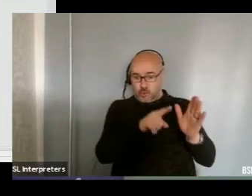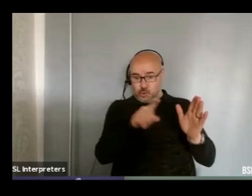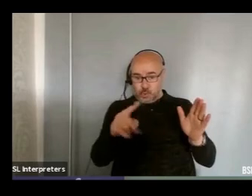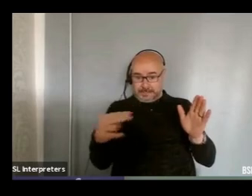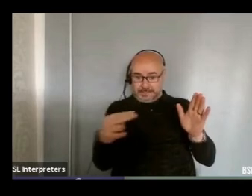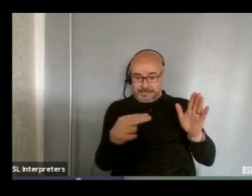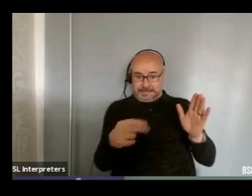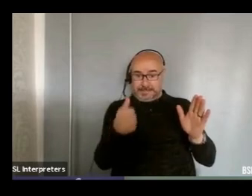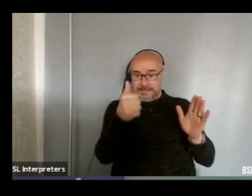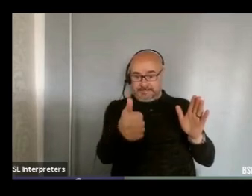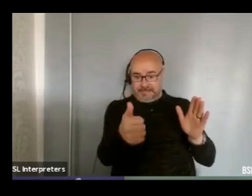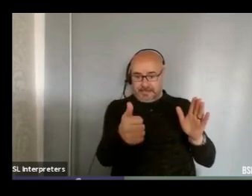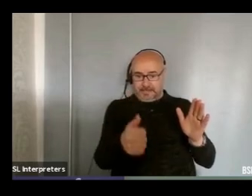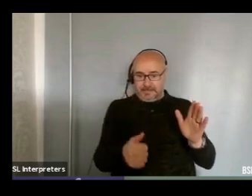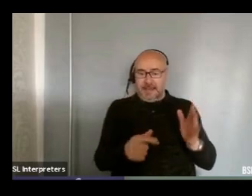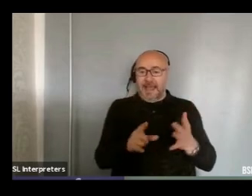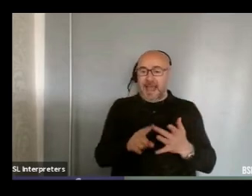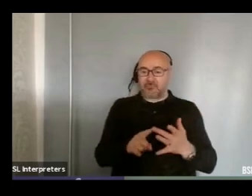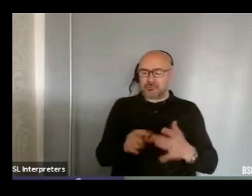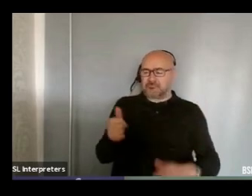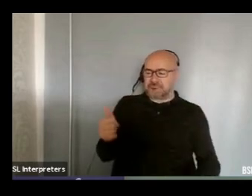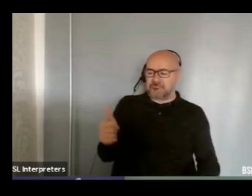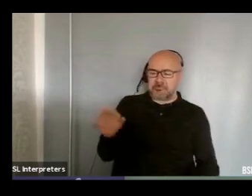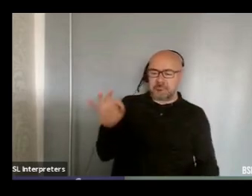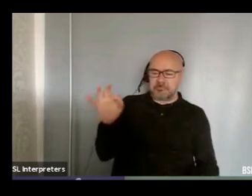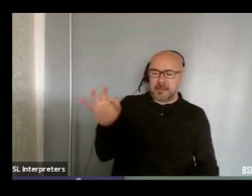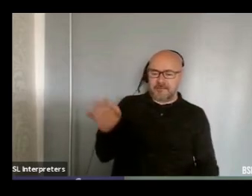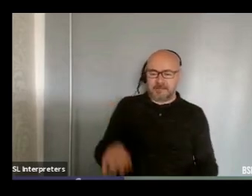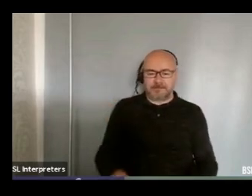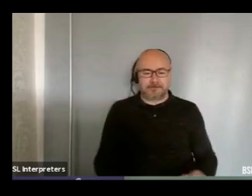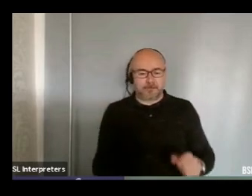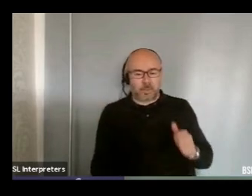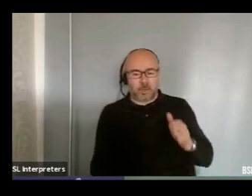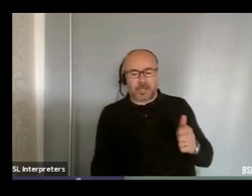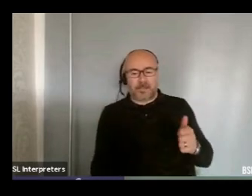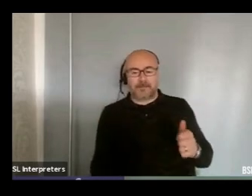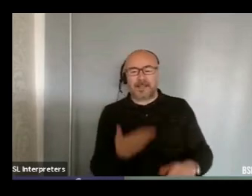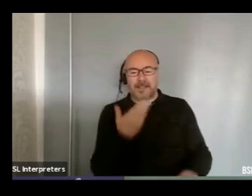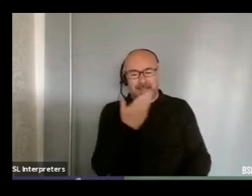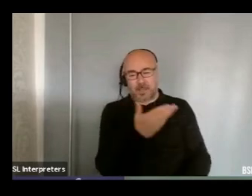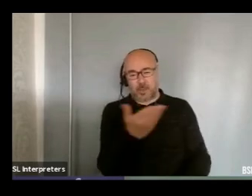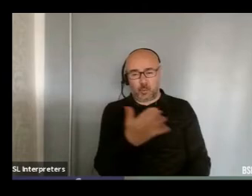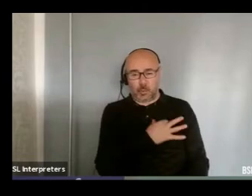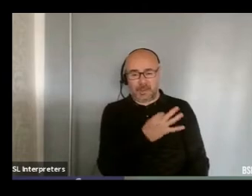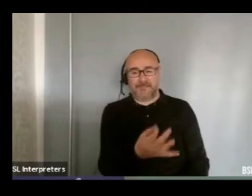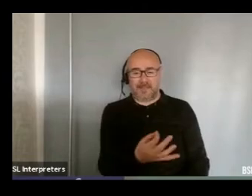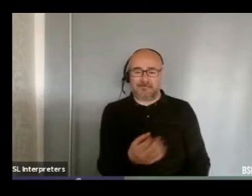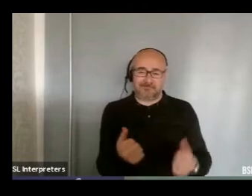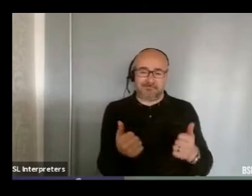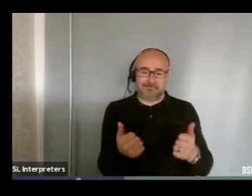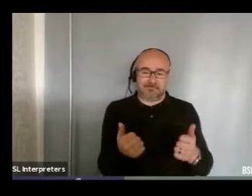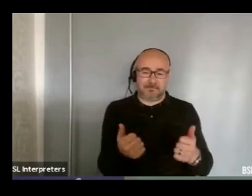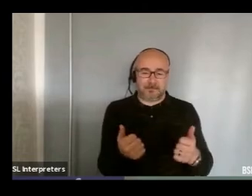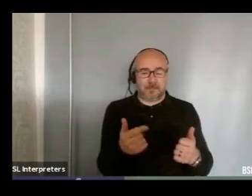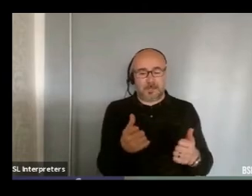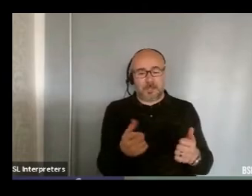is that okay, Irene? Can you see that now? Yeah, perfect. Okay, yeah, great. And Tommy, thank you for the invitation.